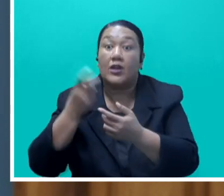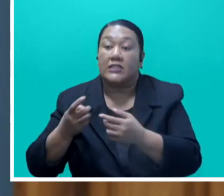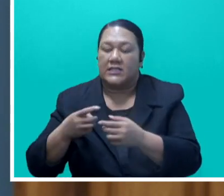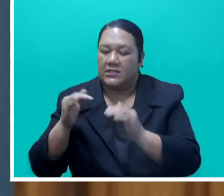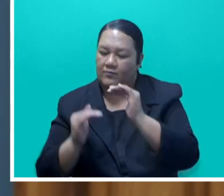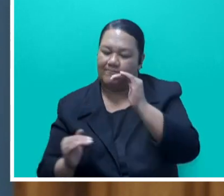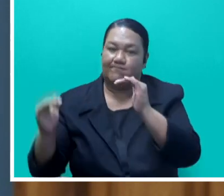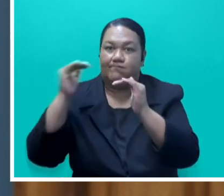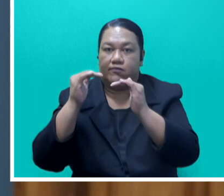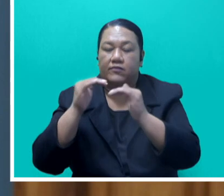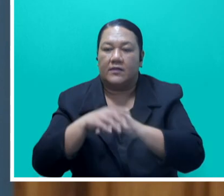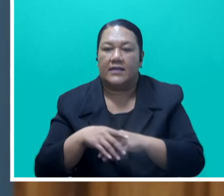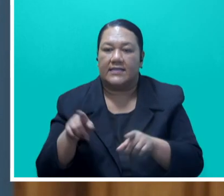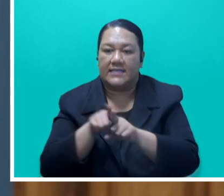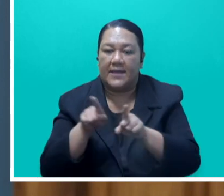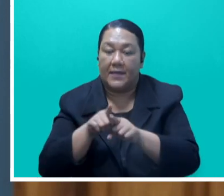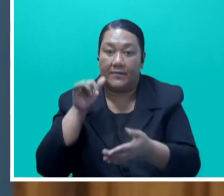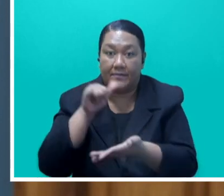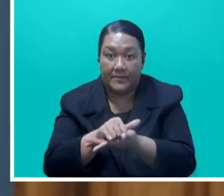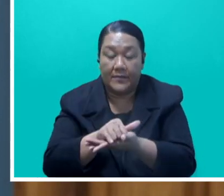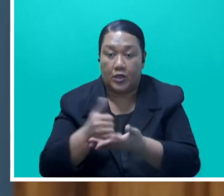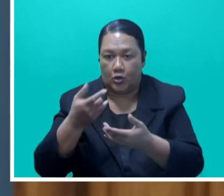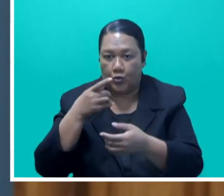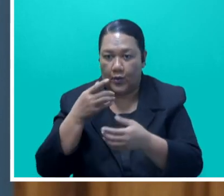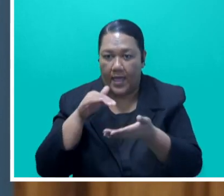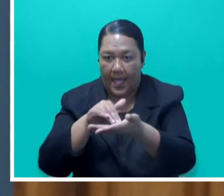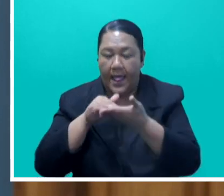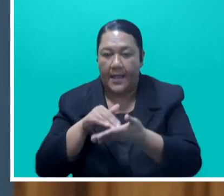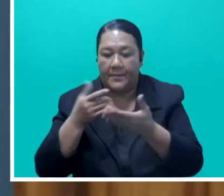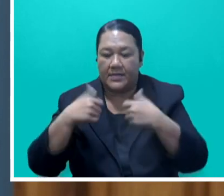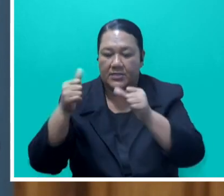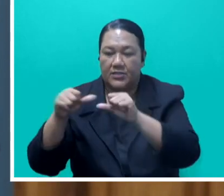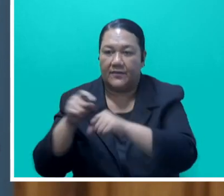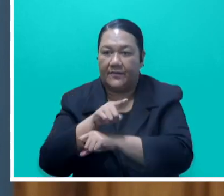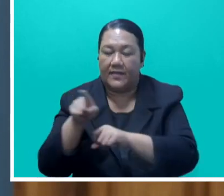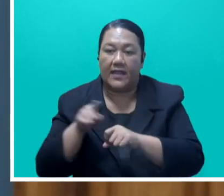niche products such as sports tourism that can help achieve this. Mr. Speaker, sir, in